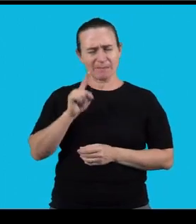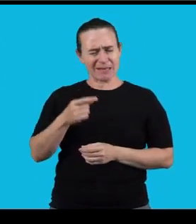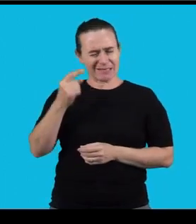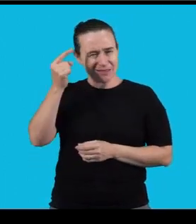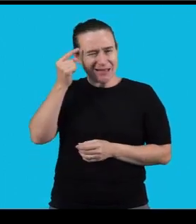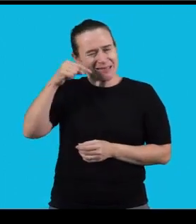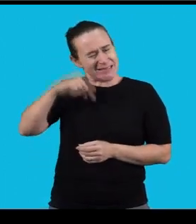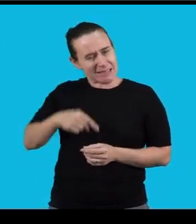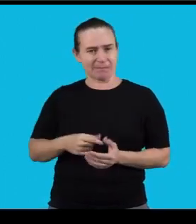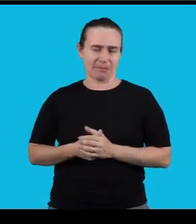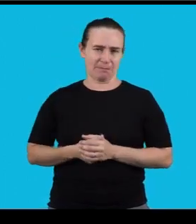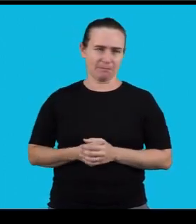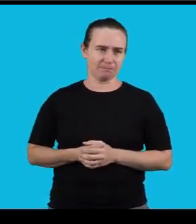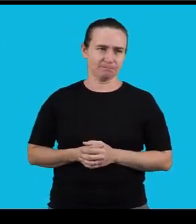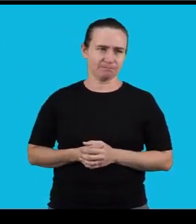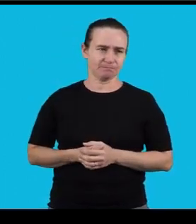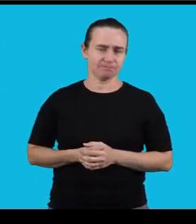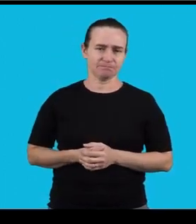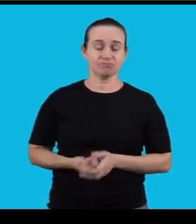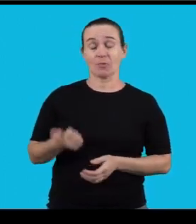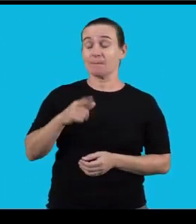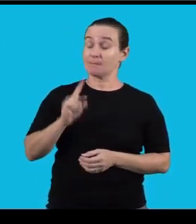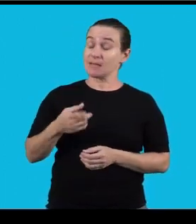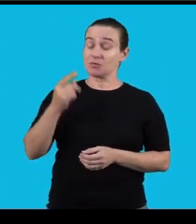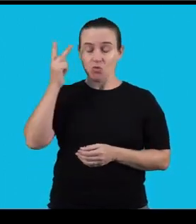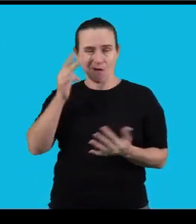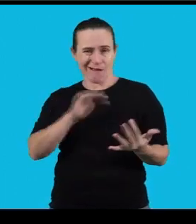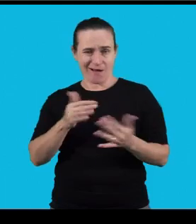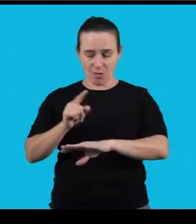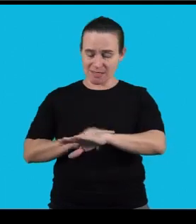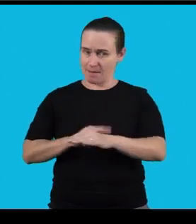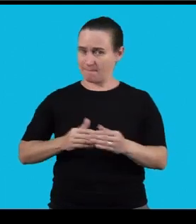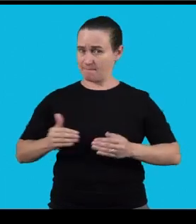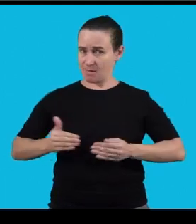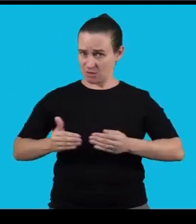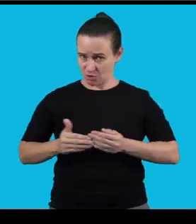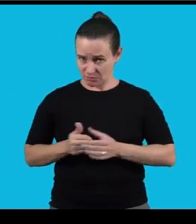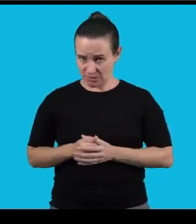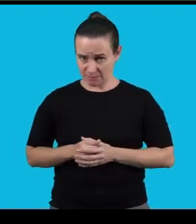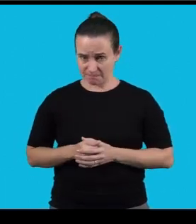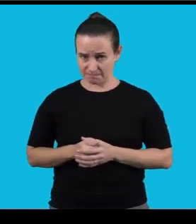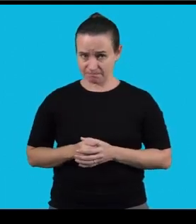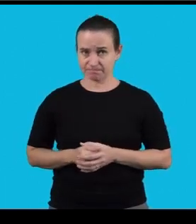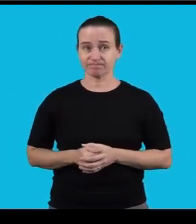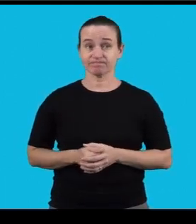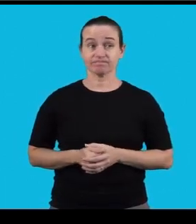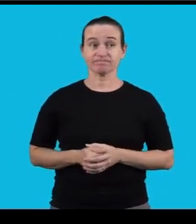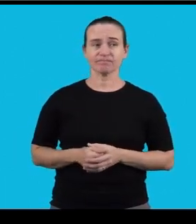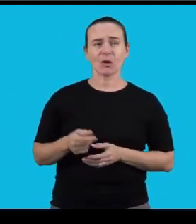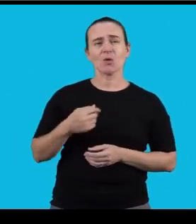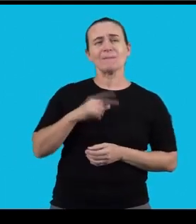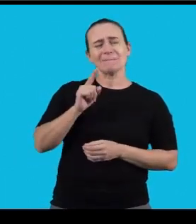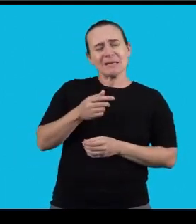be a critical thinker with good critical thinking skills. You must also have got very good time management